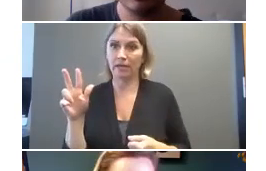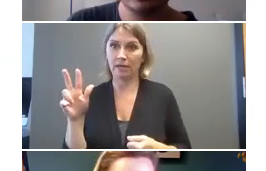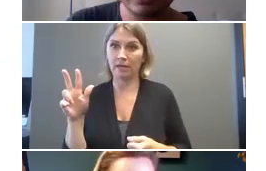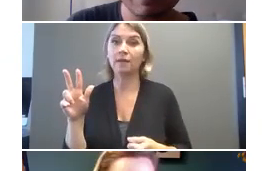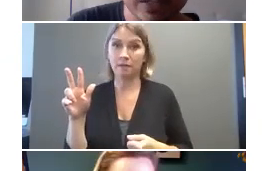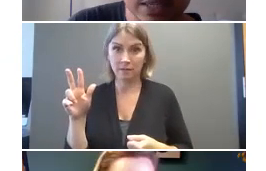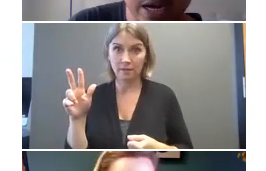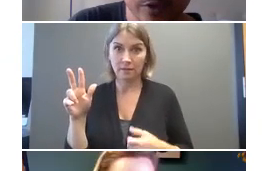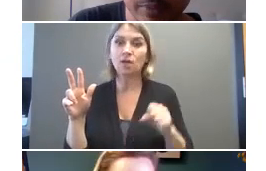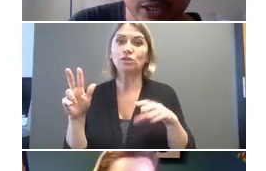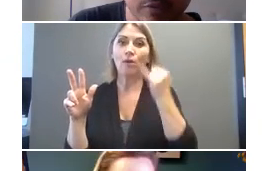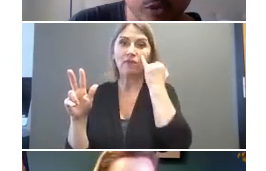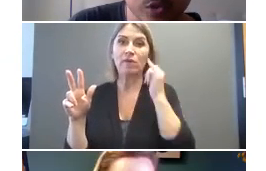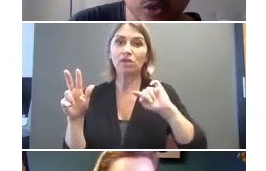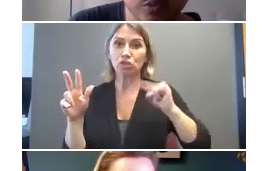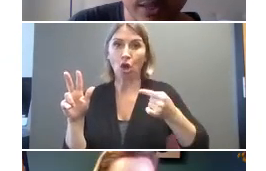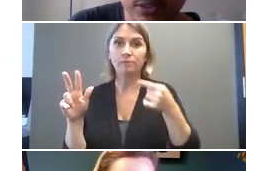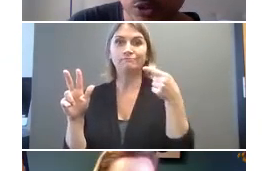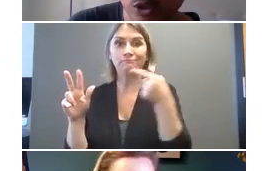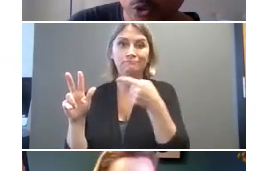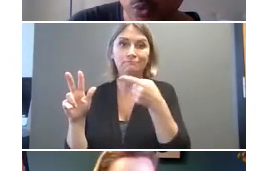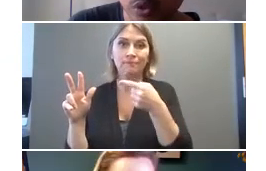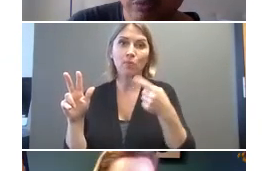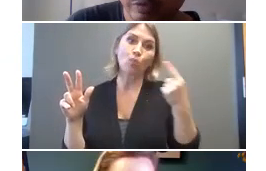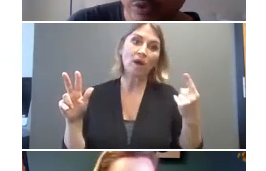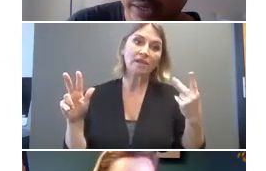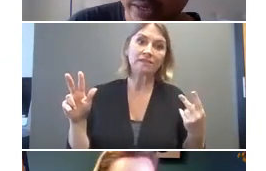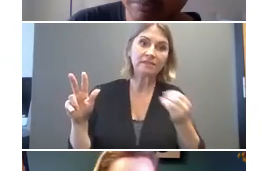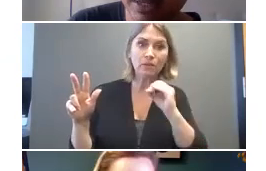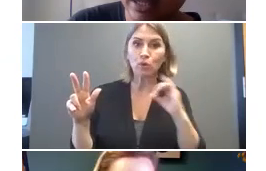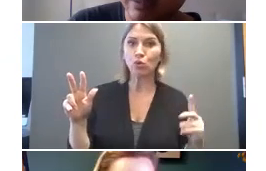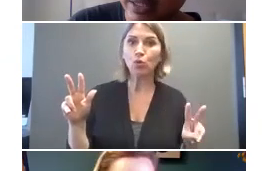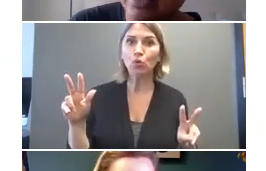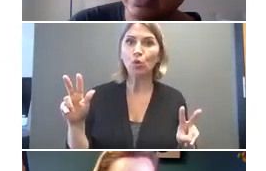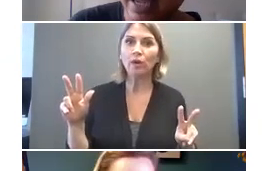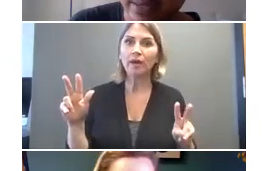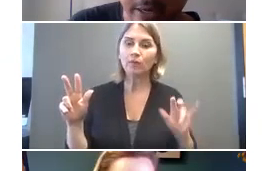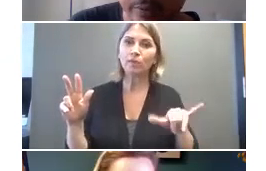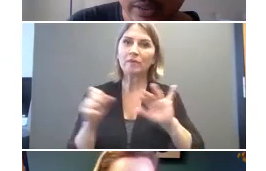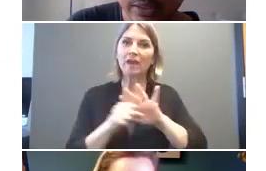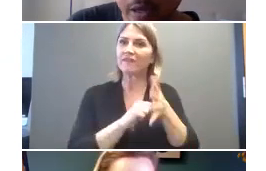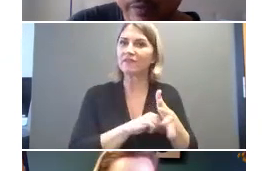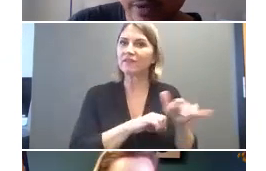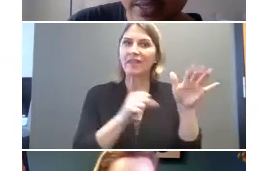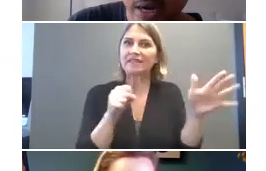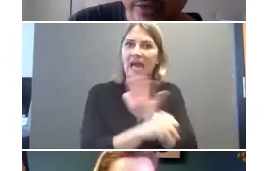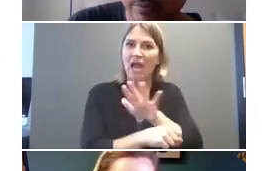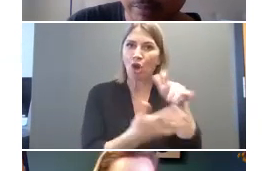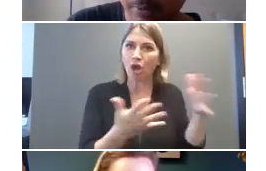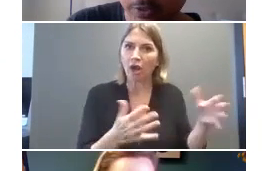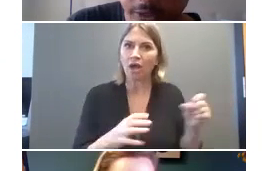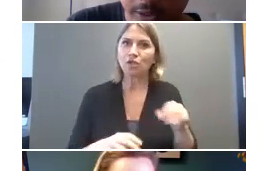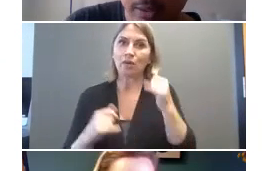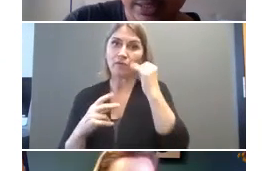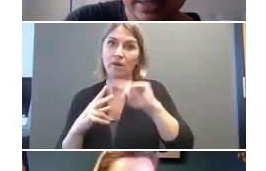right? So if we start from any of those nodes 1, 0, or 2, we would again be covering this entire graph. Now, if we had started